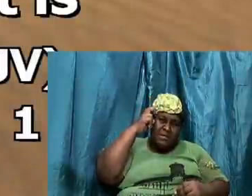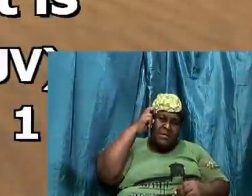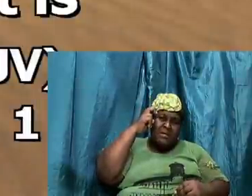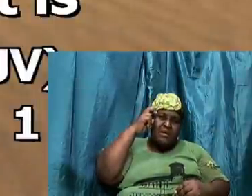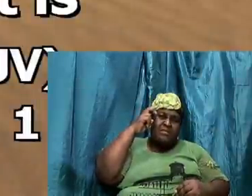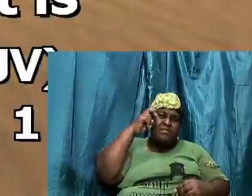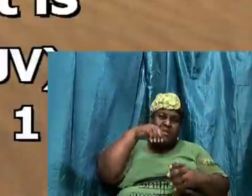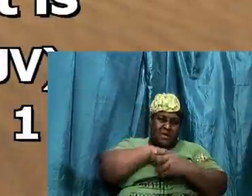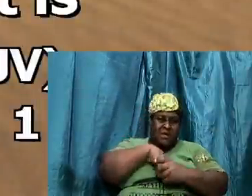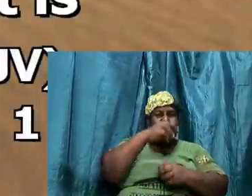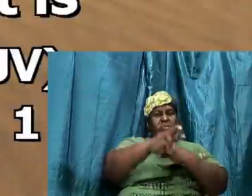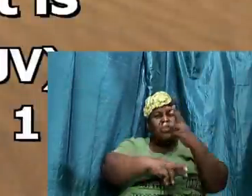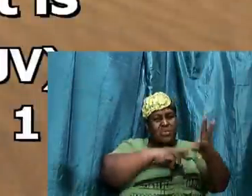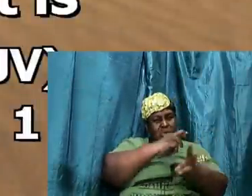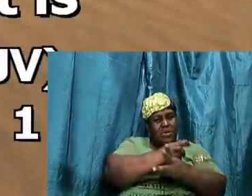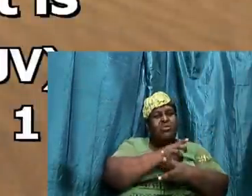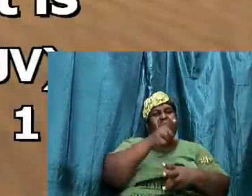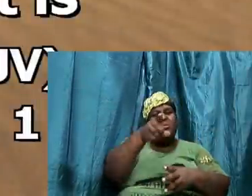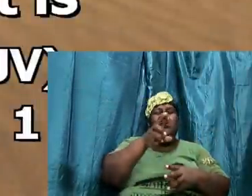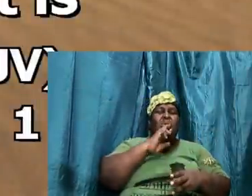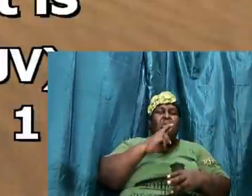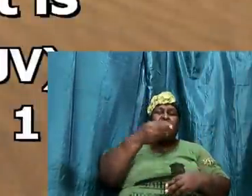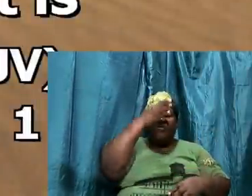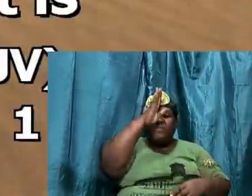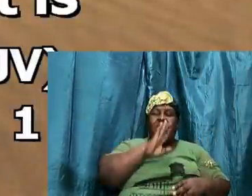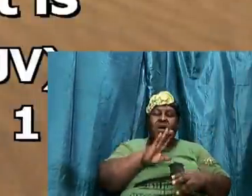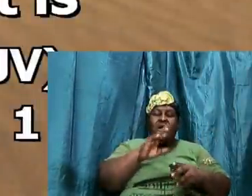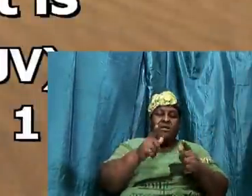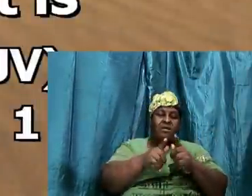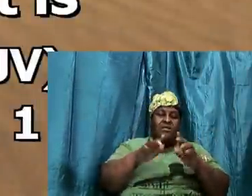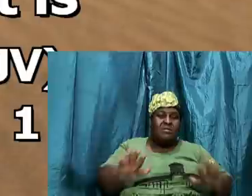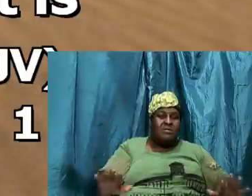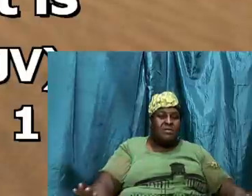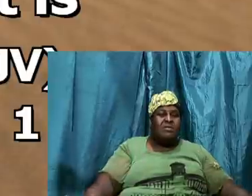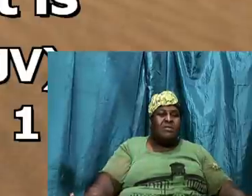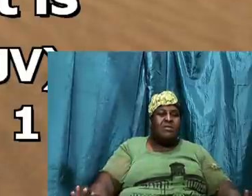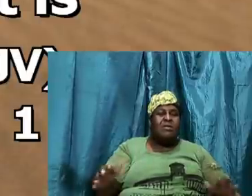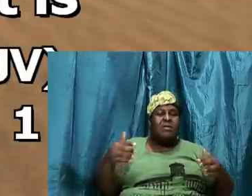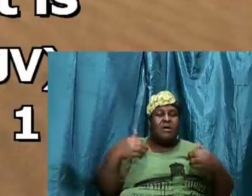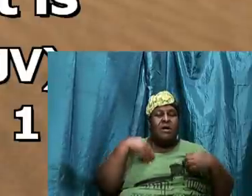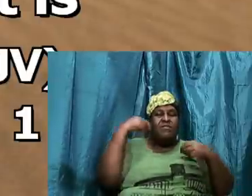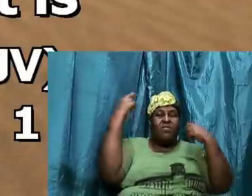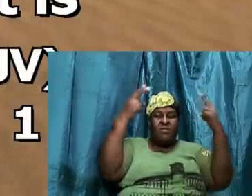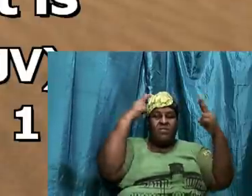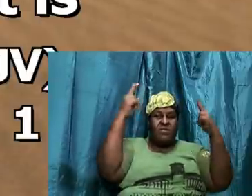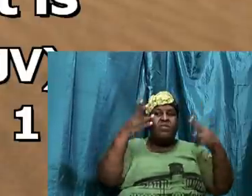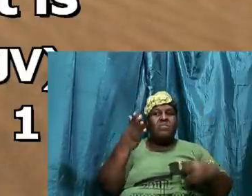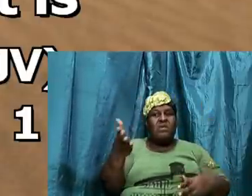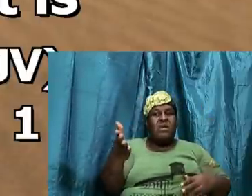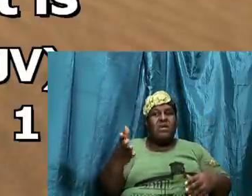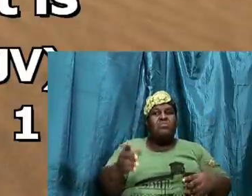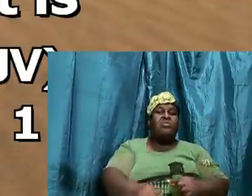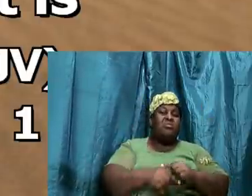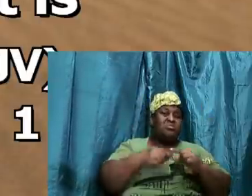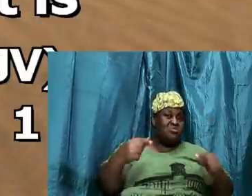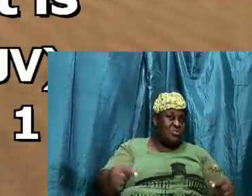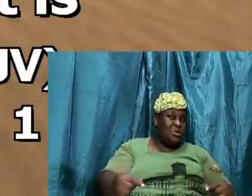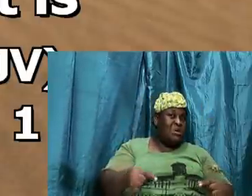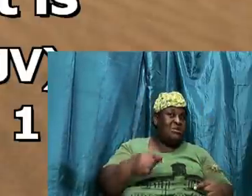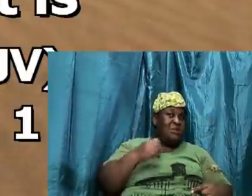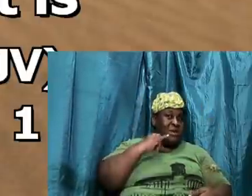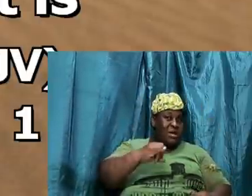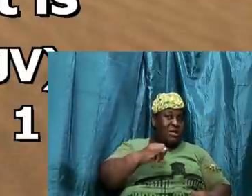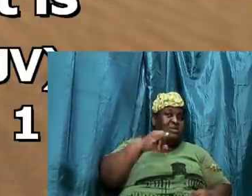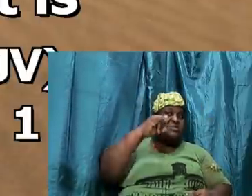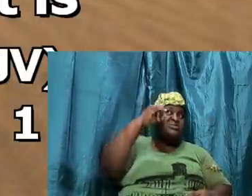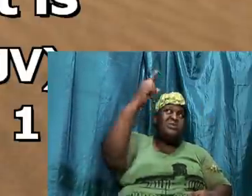world. Ye are of God, little children, and have overcome them. Because greater is he that is